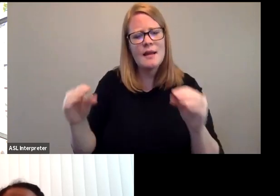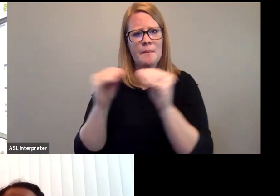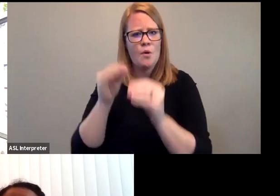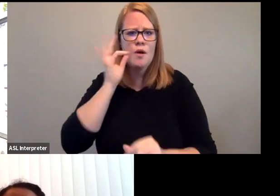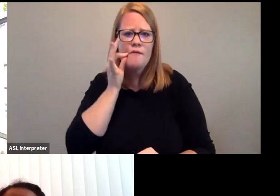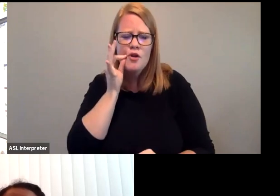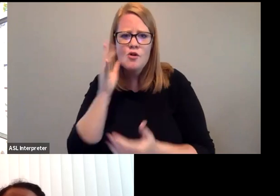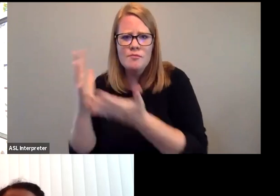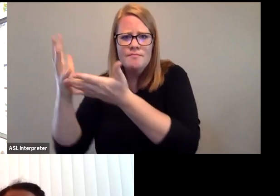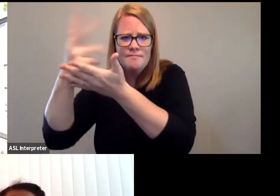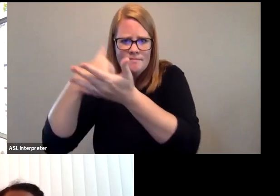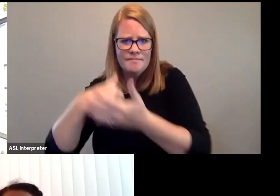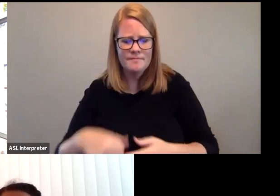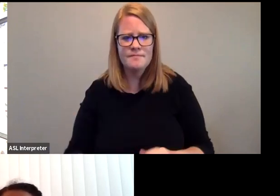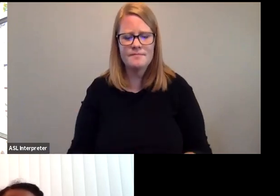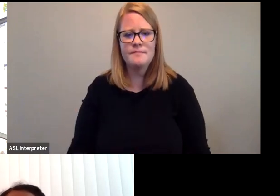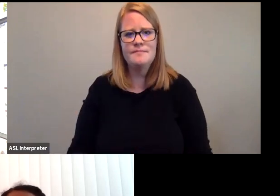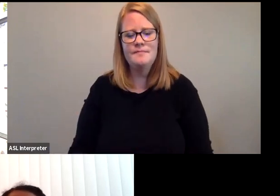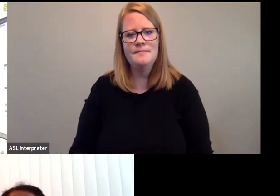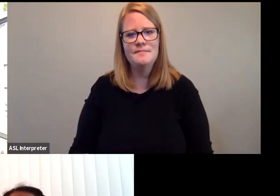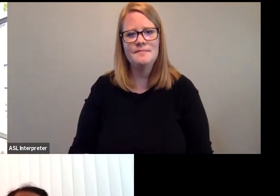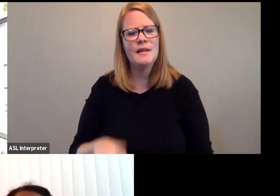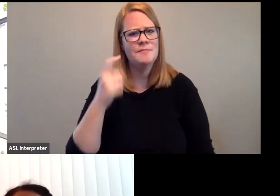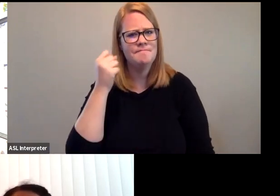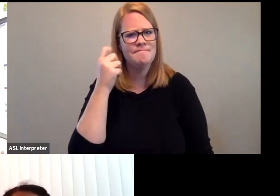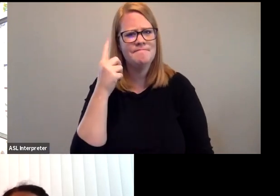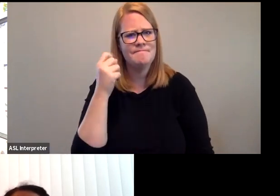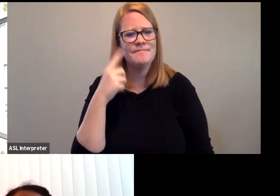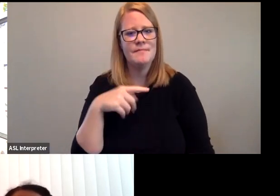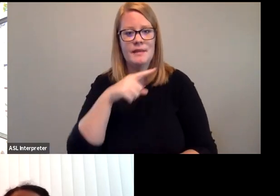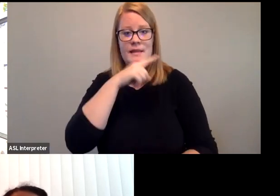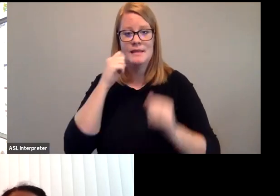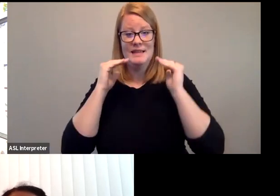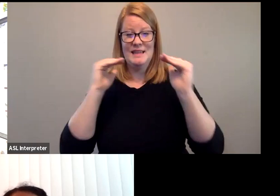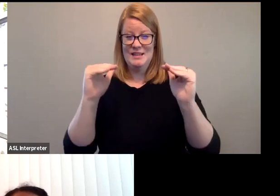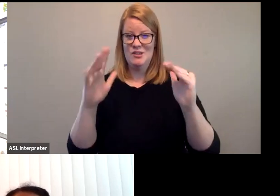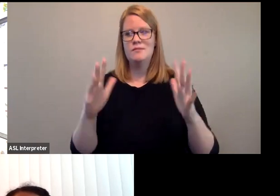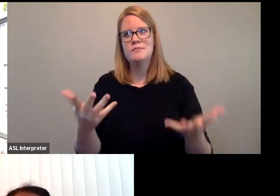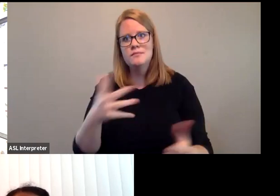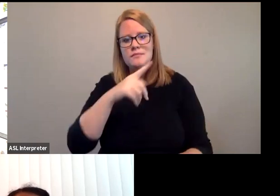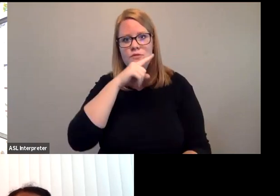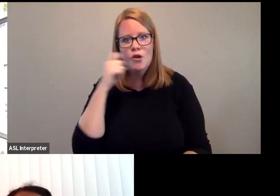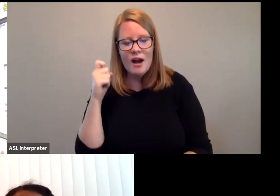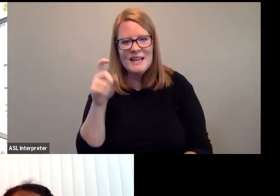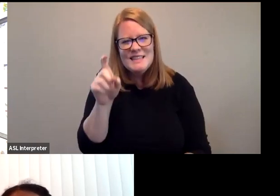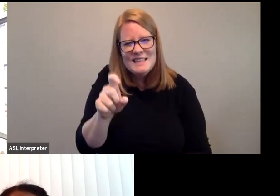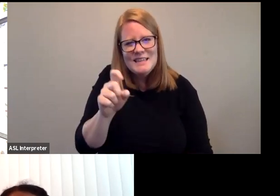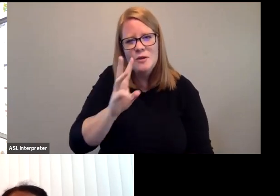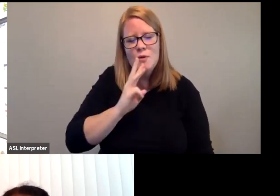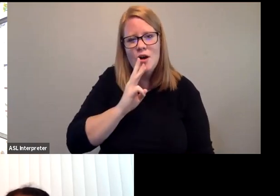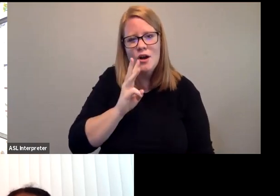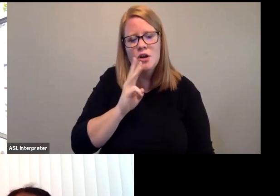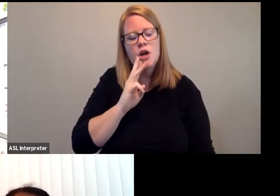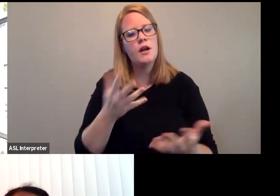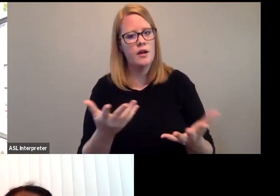year. And of course, being here in the desert, you know, everything needs water, and these plants are very good at surviving. But